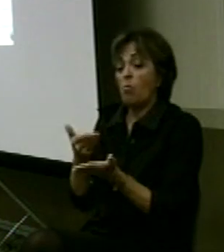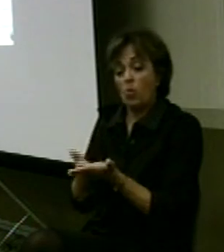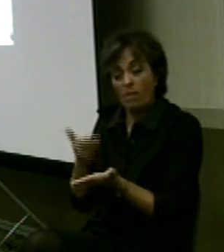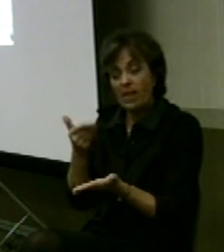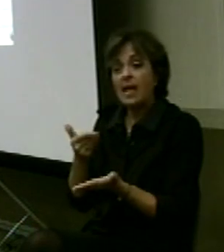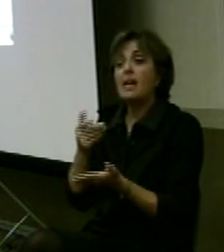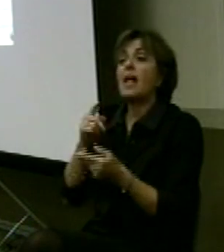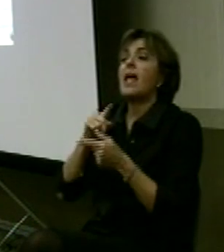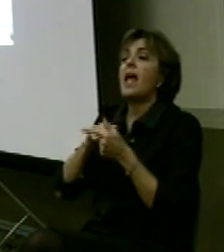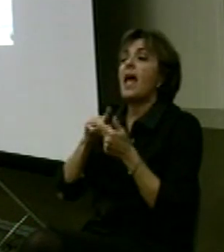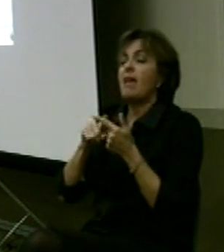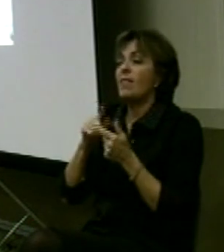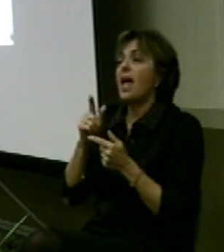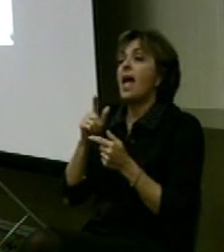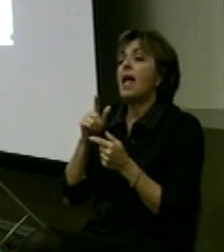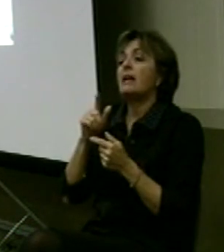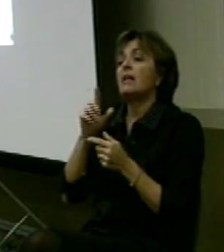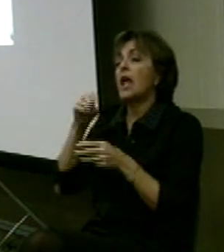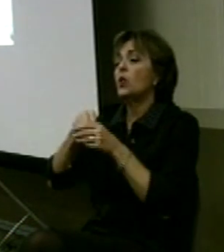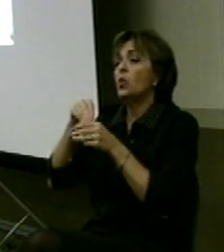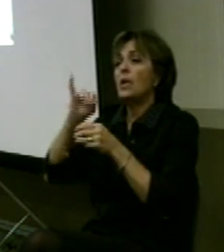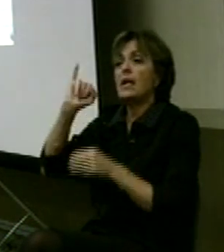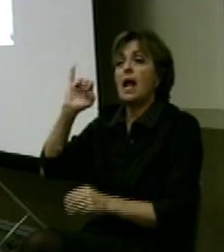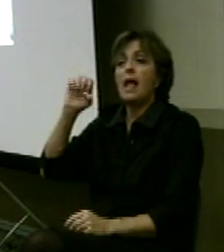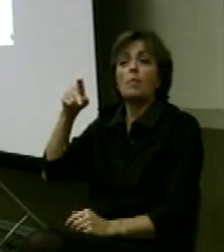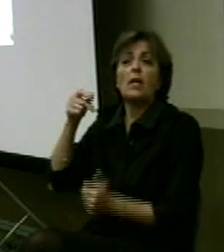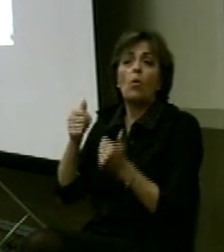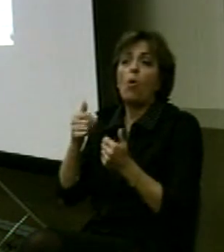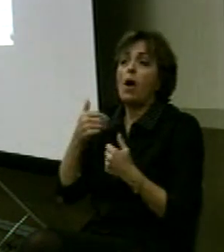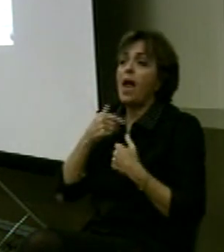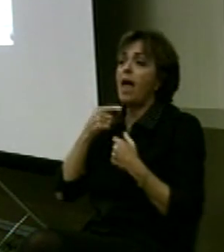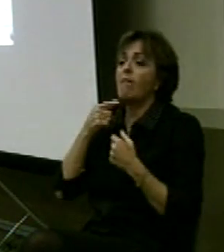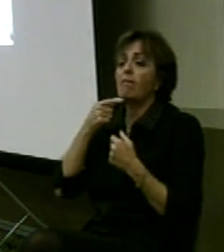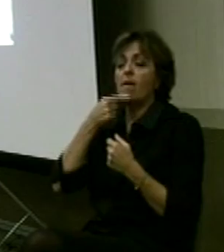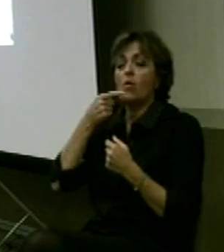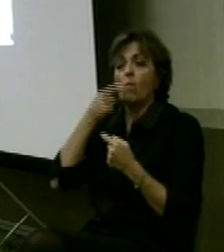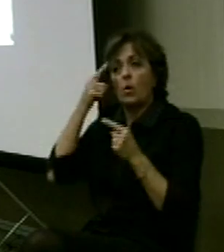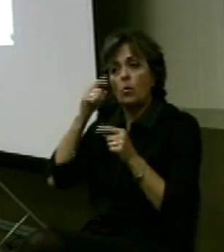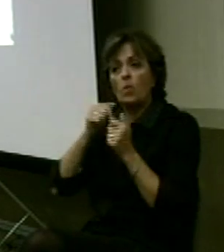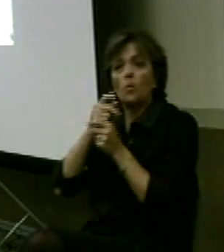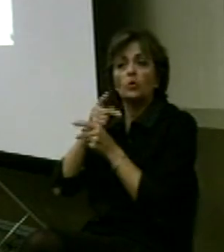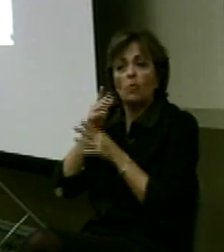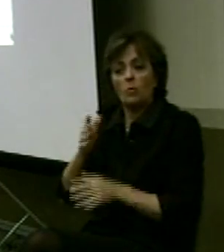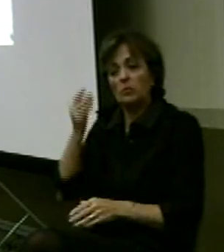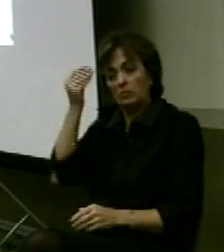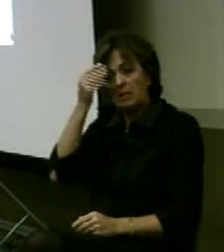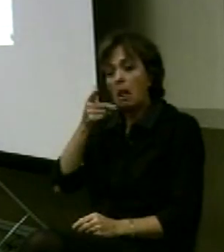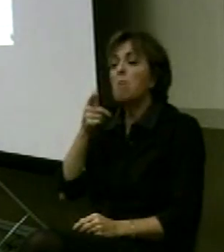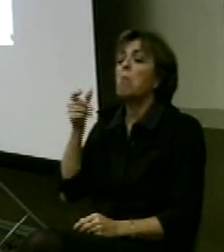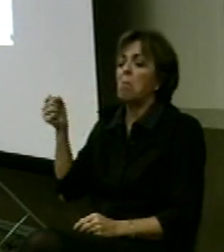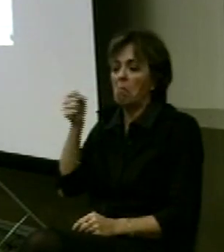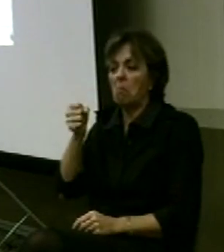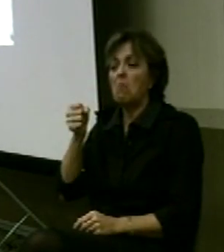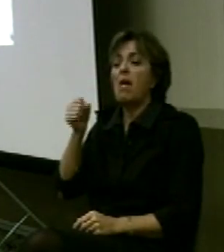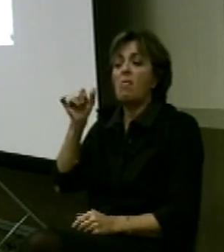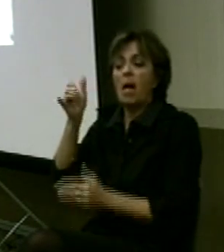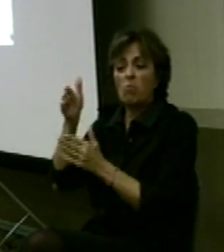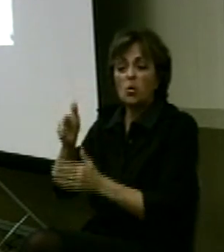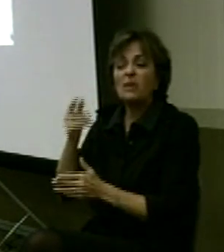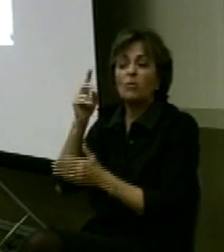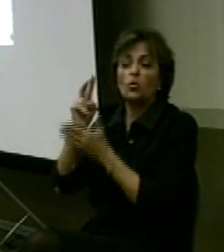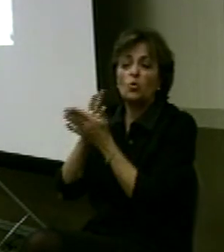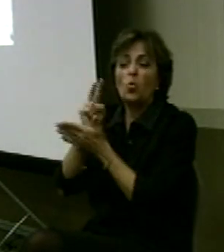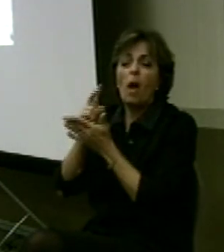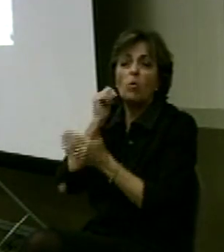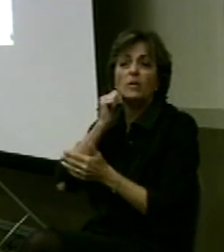prove it. And then we can put it in an IEP or just get a verbal agreement with the supervisor that says, yeah, you can have this person for 2 hours on